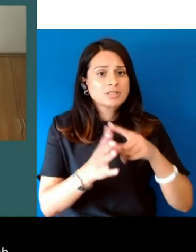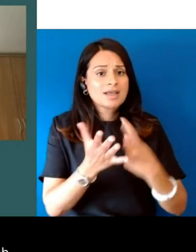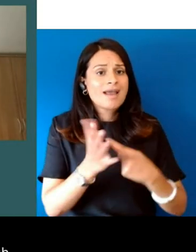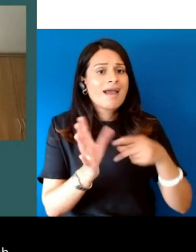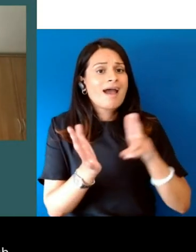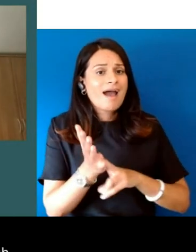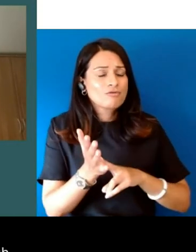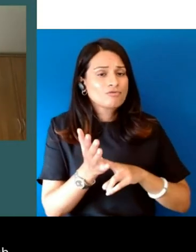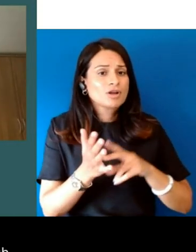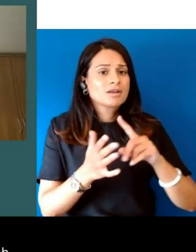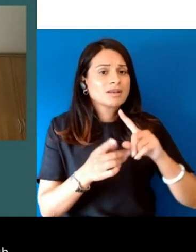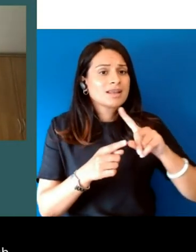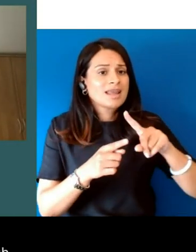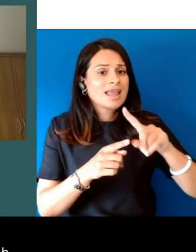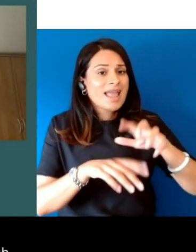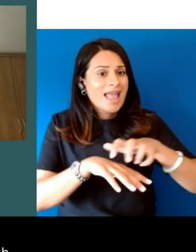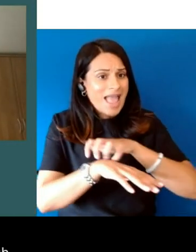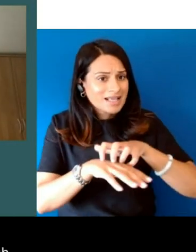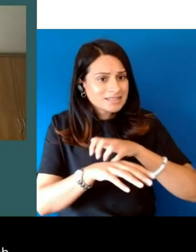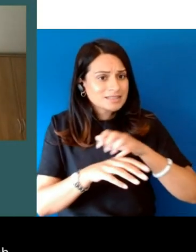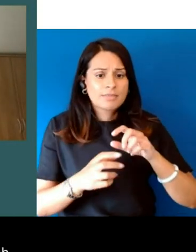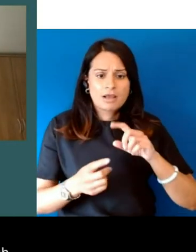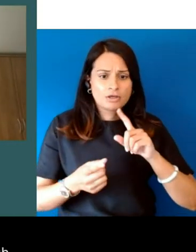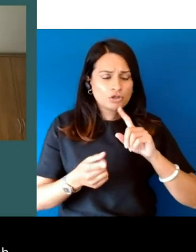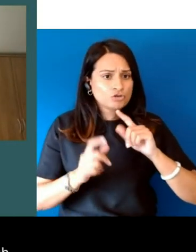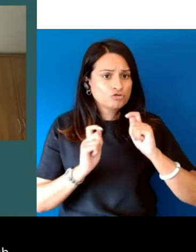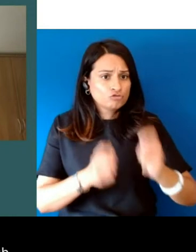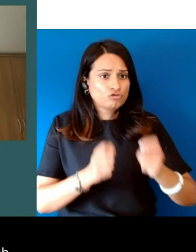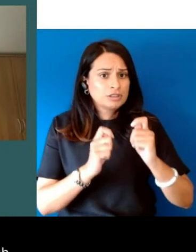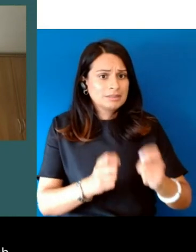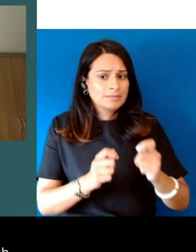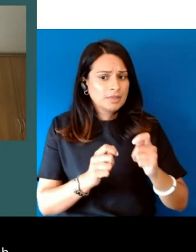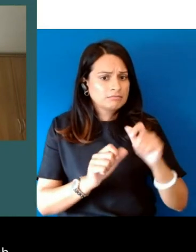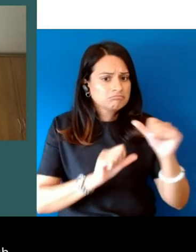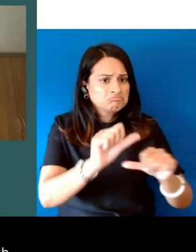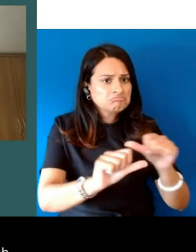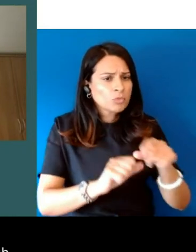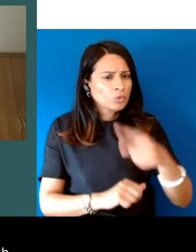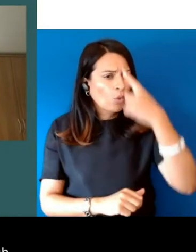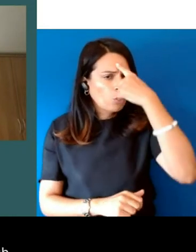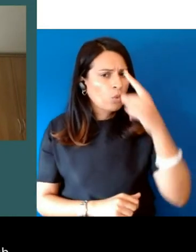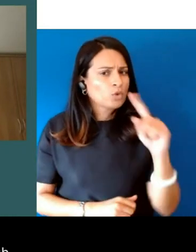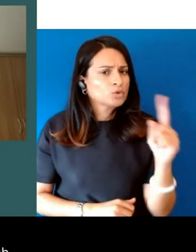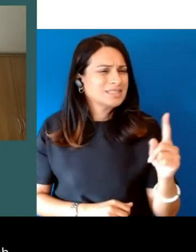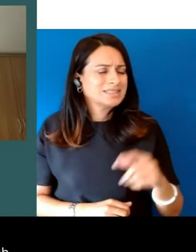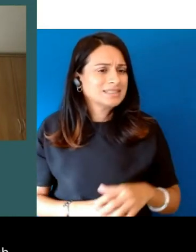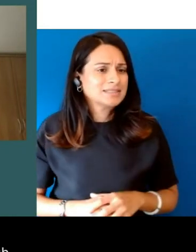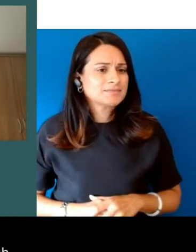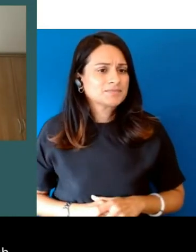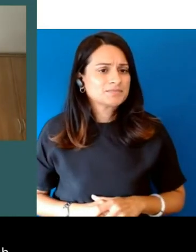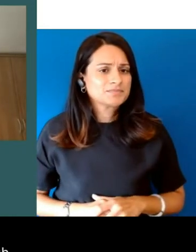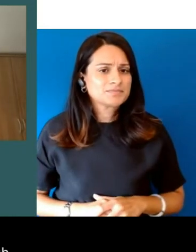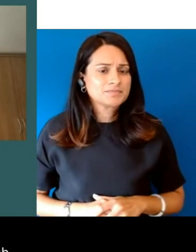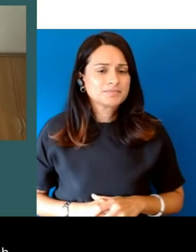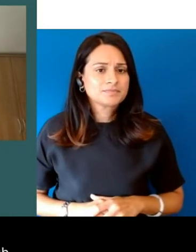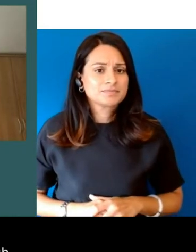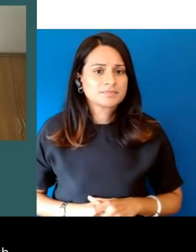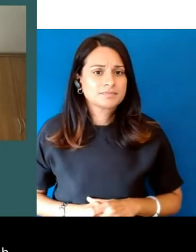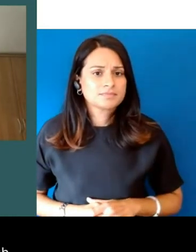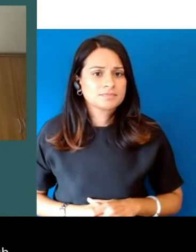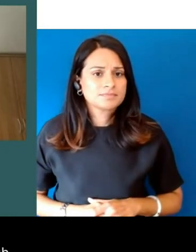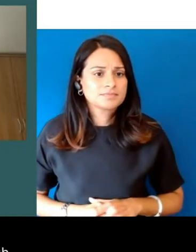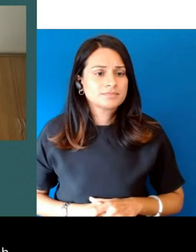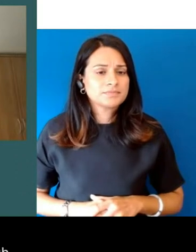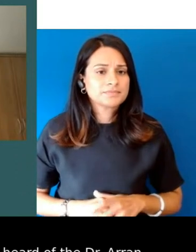regime and if so um what are your thoughts on this um it's a way of combining